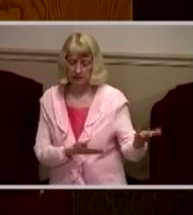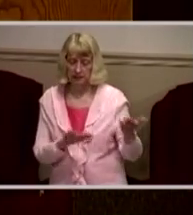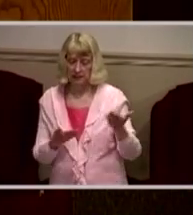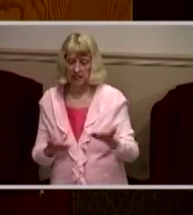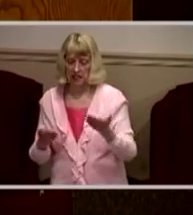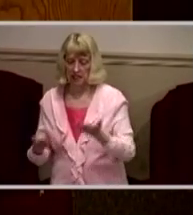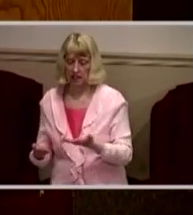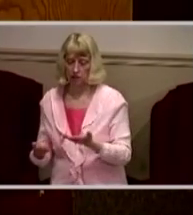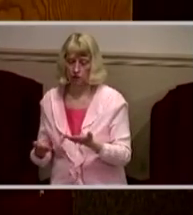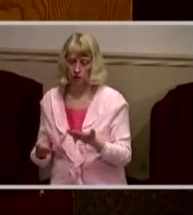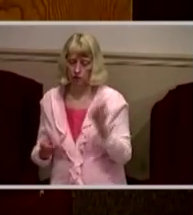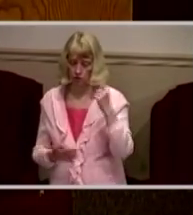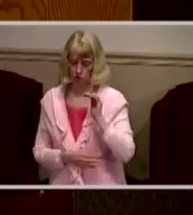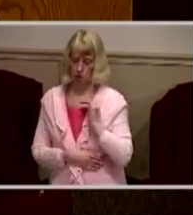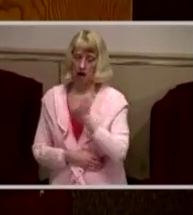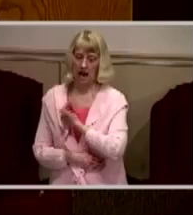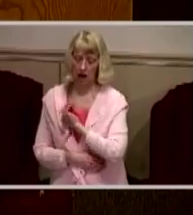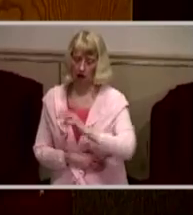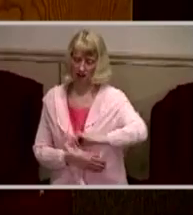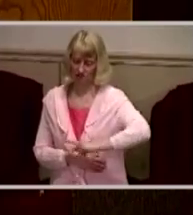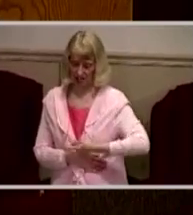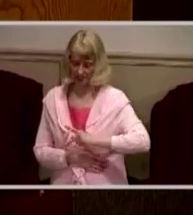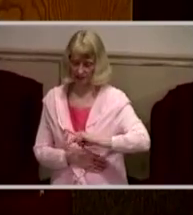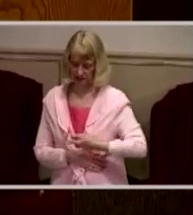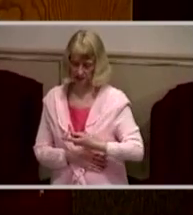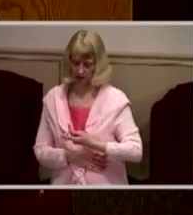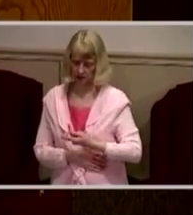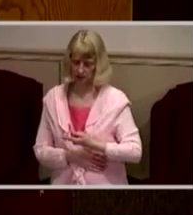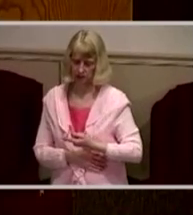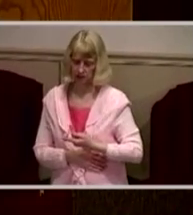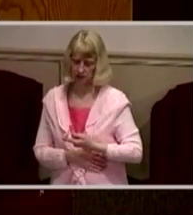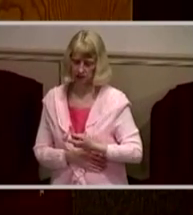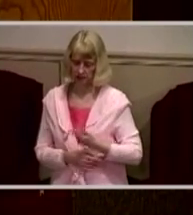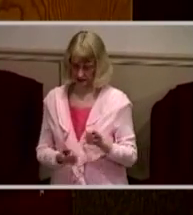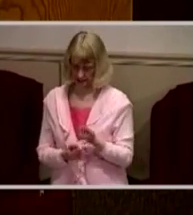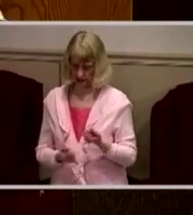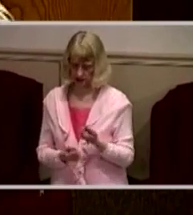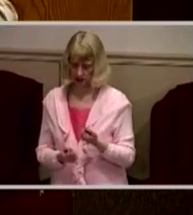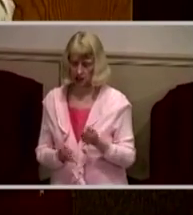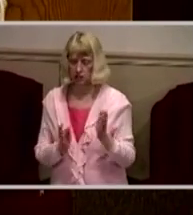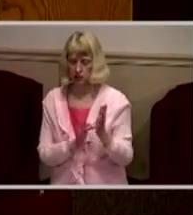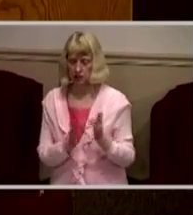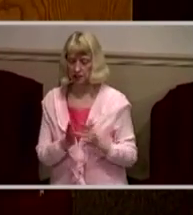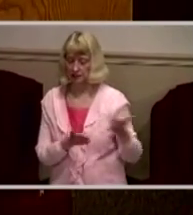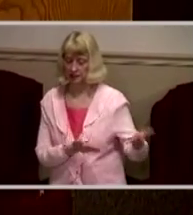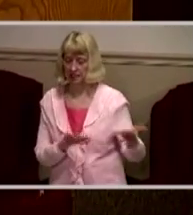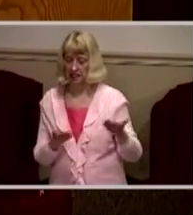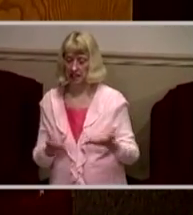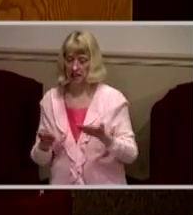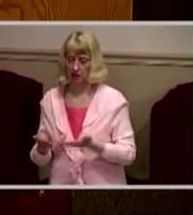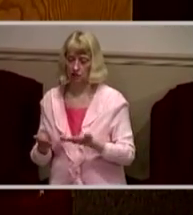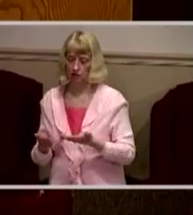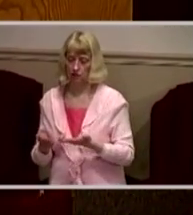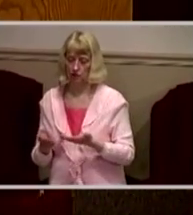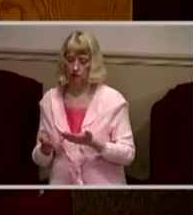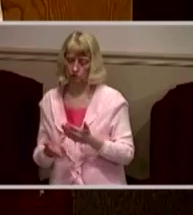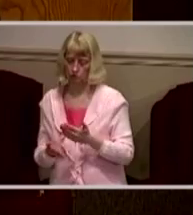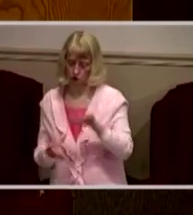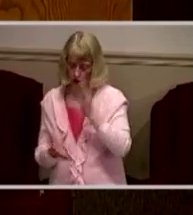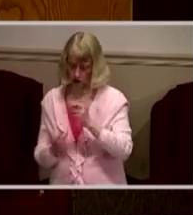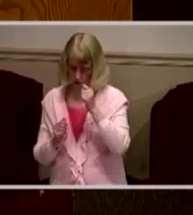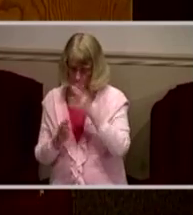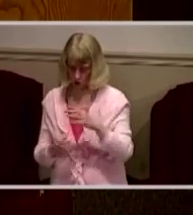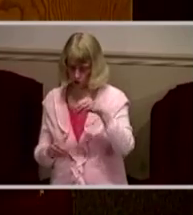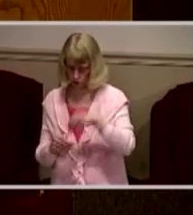what? "Was delivered for our offenses," our sins. "Jesus was delivered by God the Father into